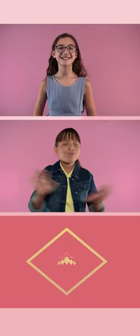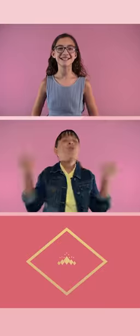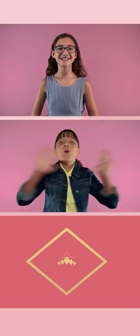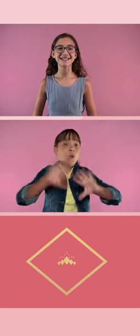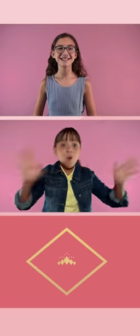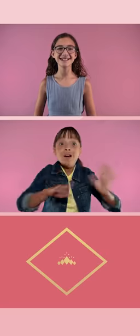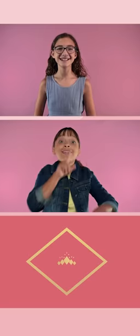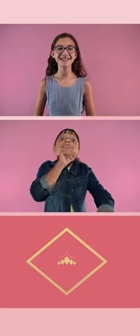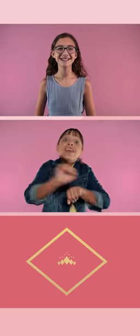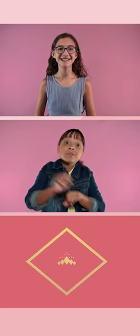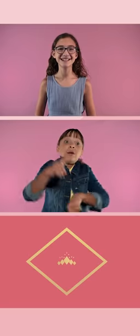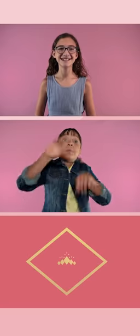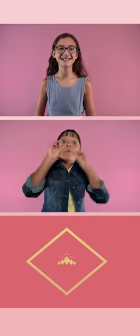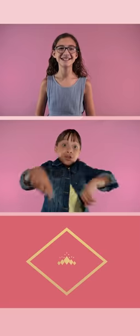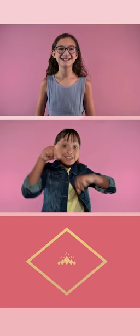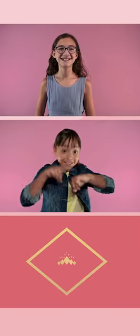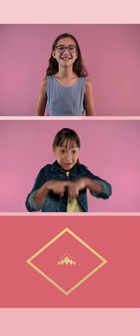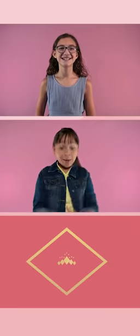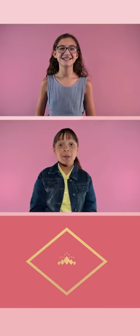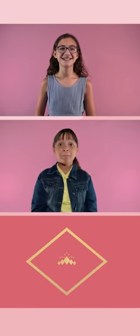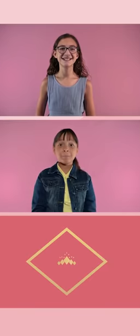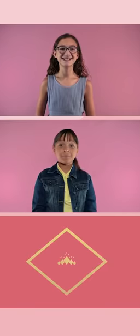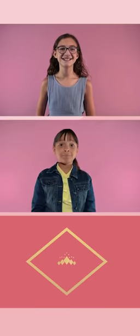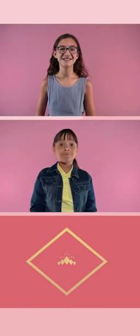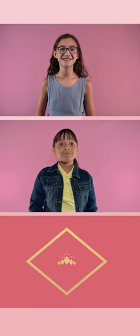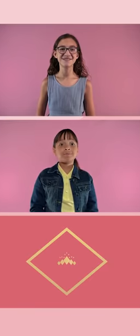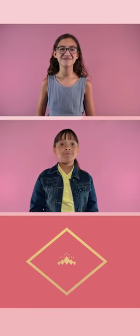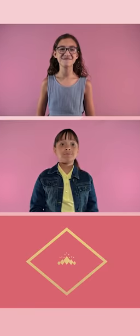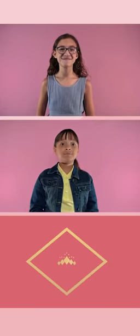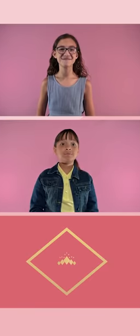time. No, it's literally about putting in the time.